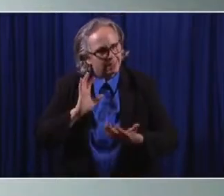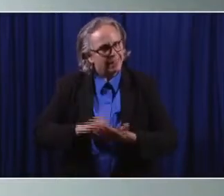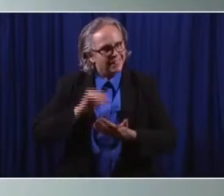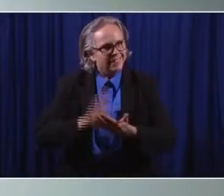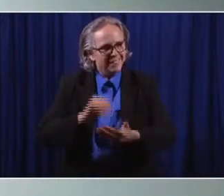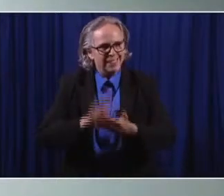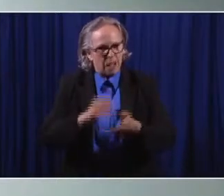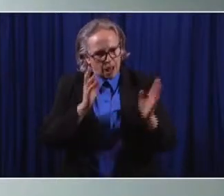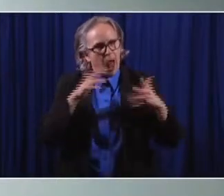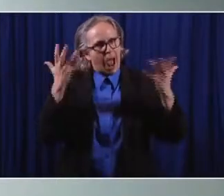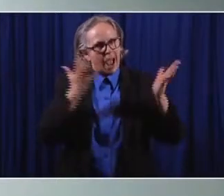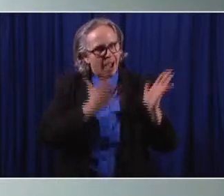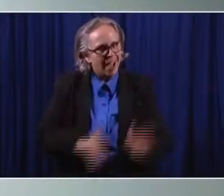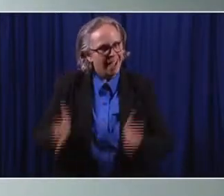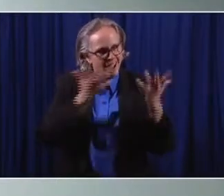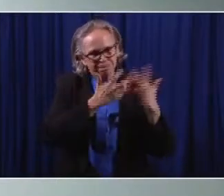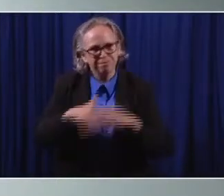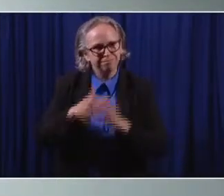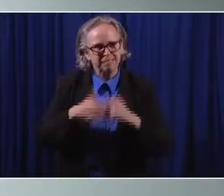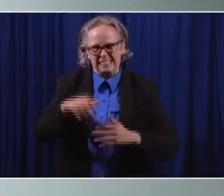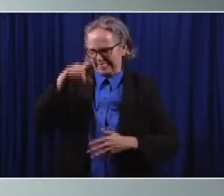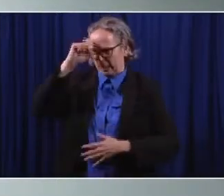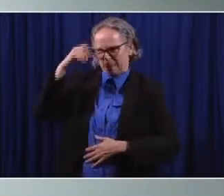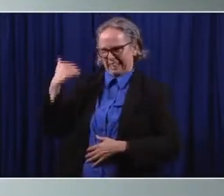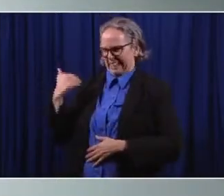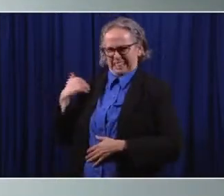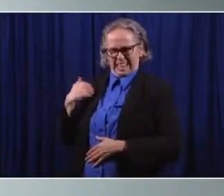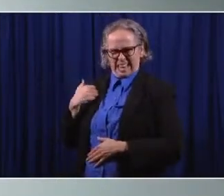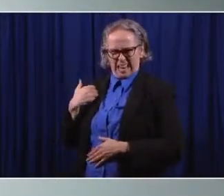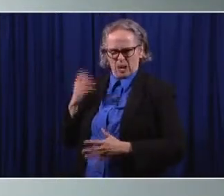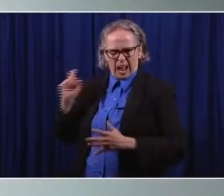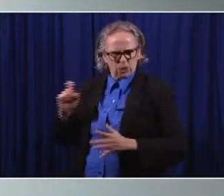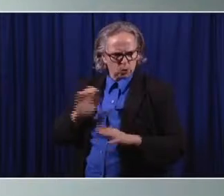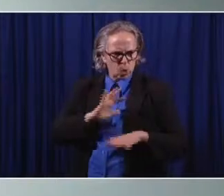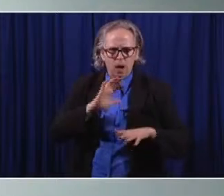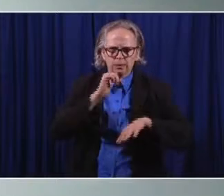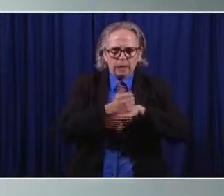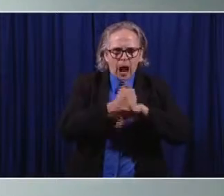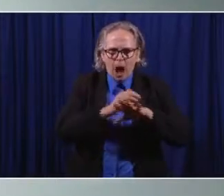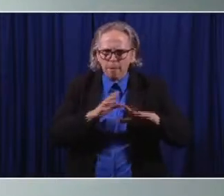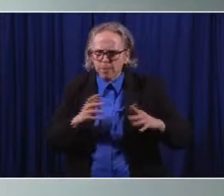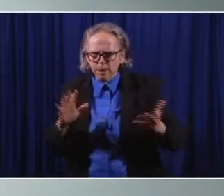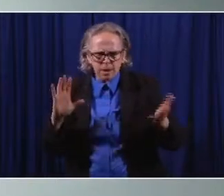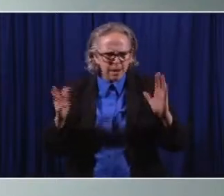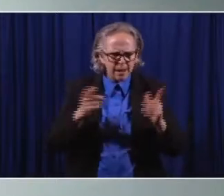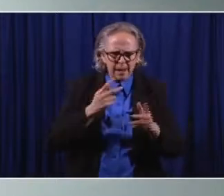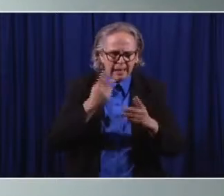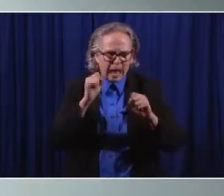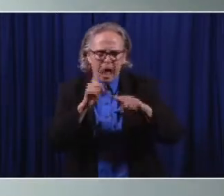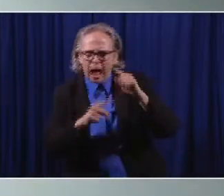summer because we didn't realize or know which pathway we would take and have to deliver